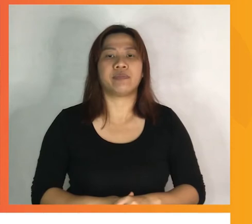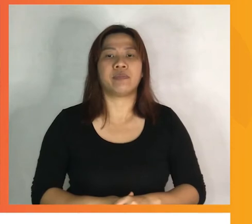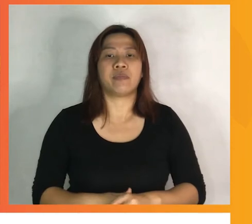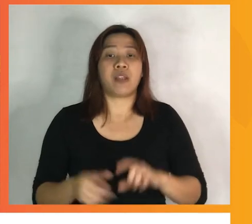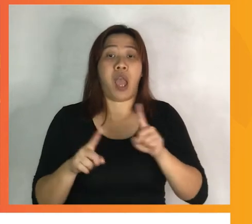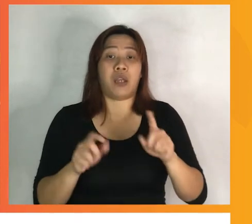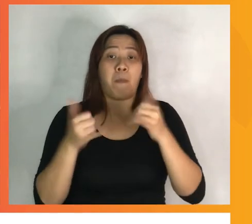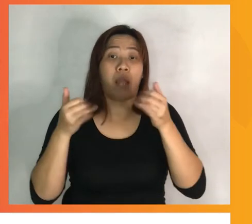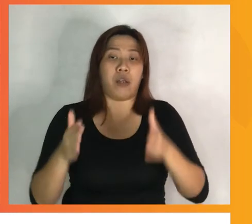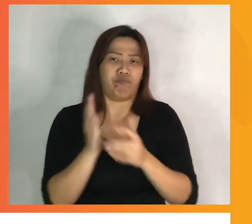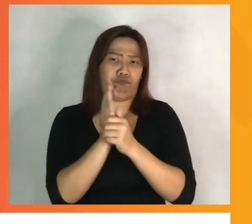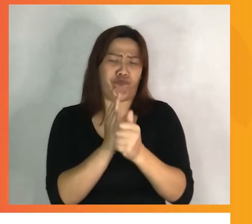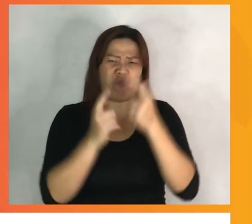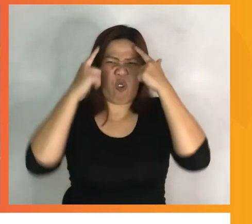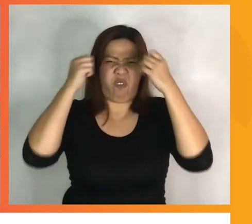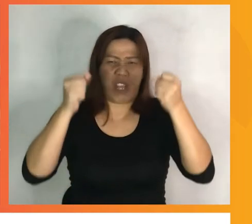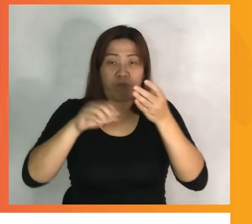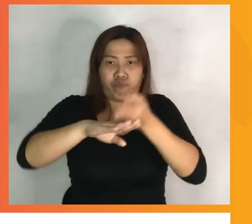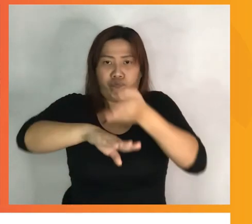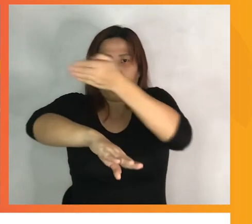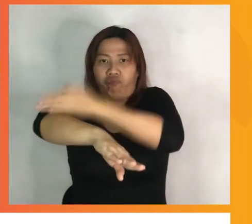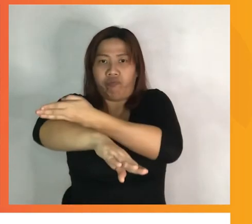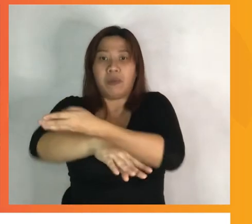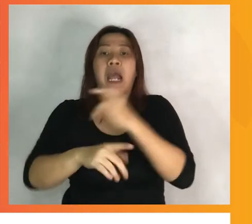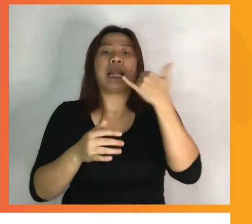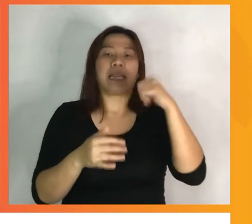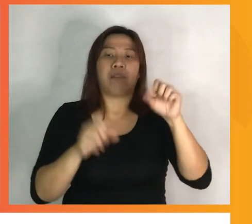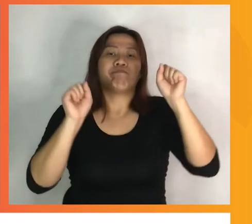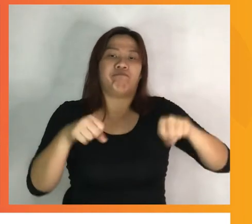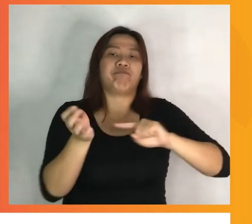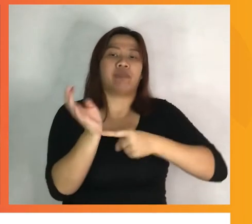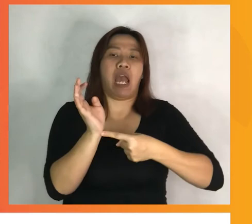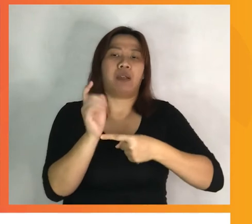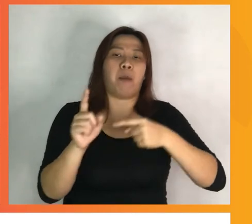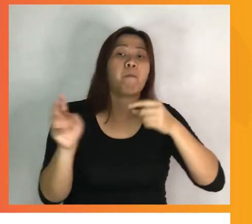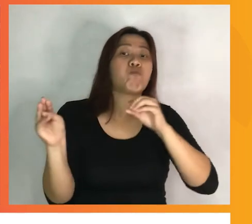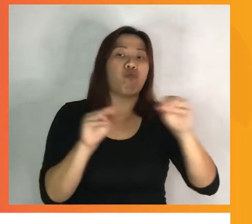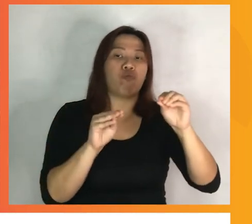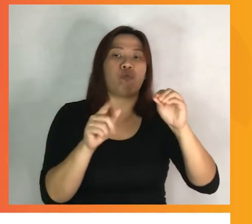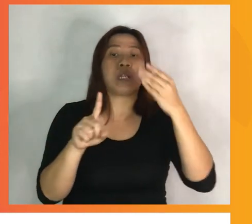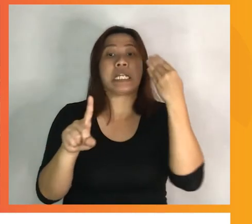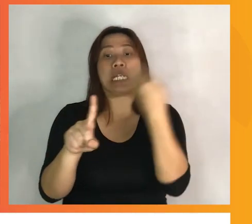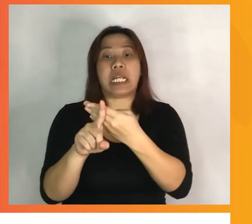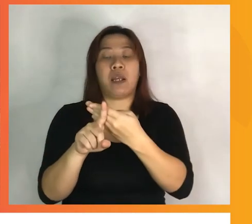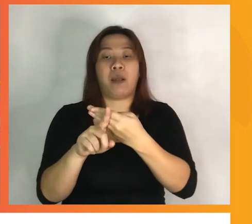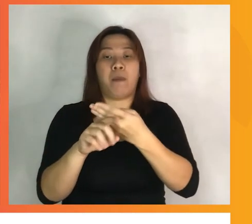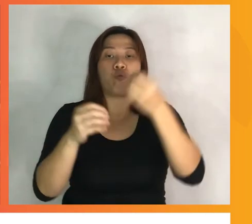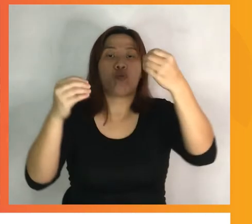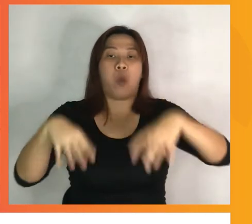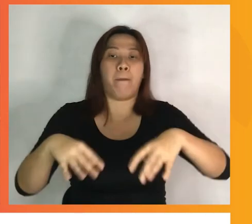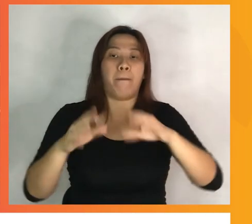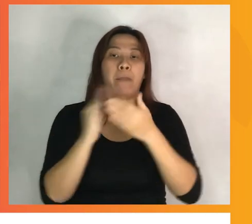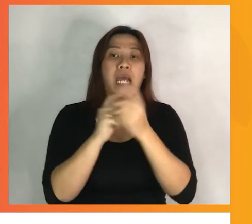As the player's skill and confidence improves, they can start to move towards striking a ball dropped by